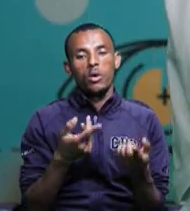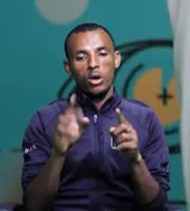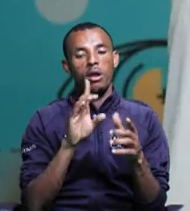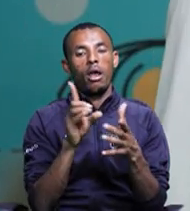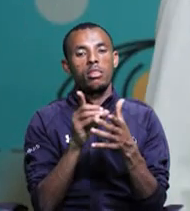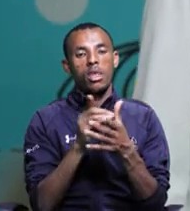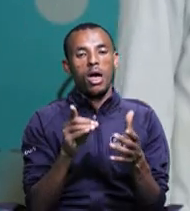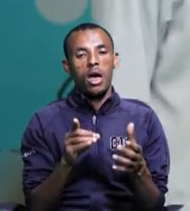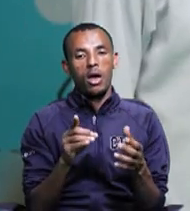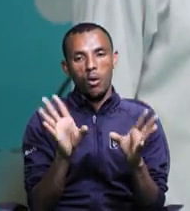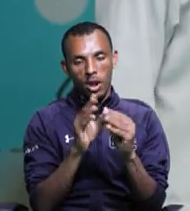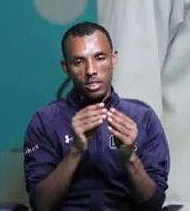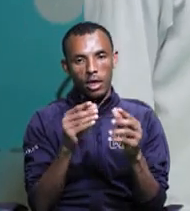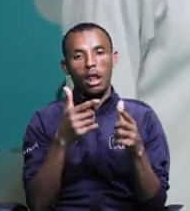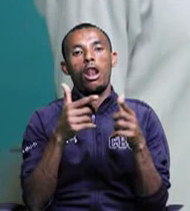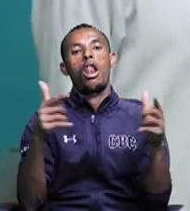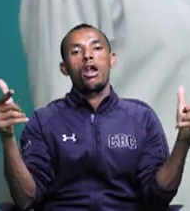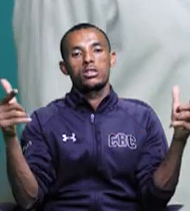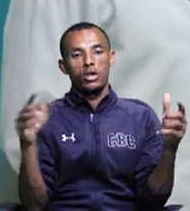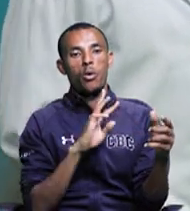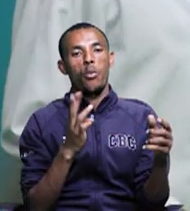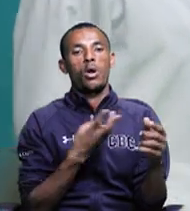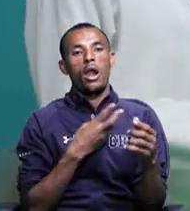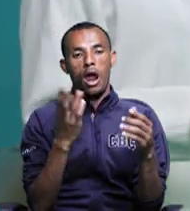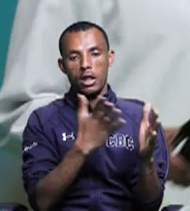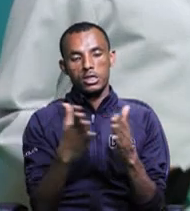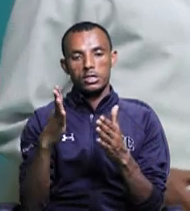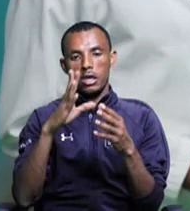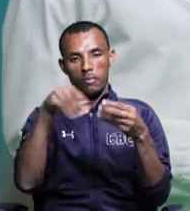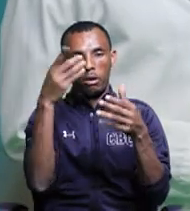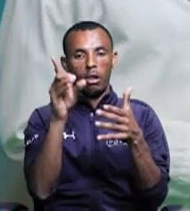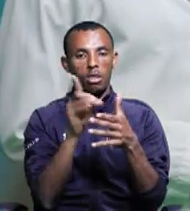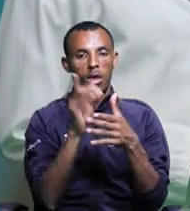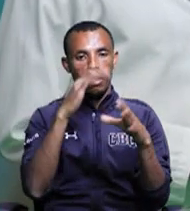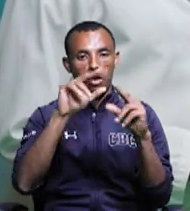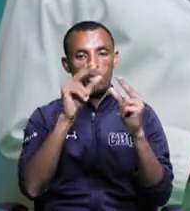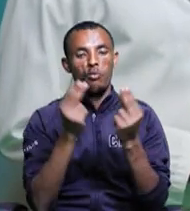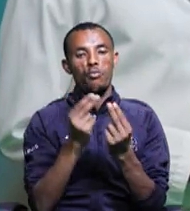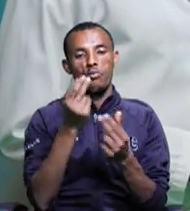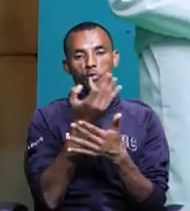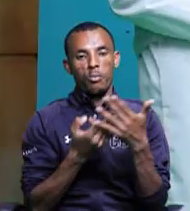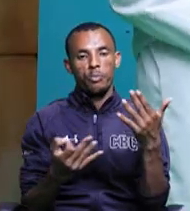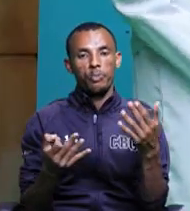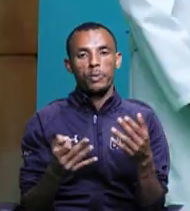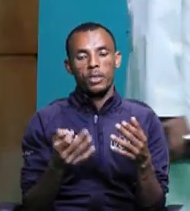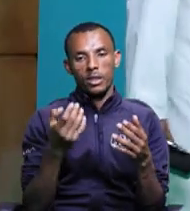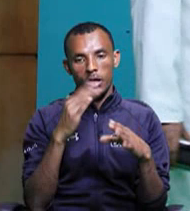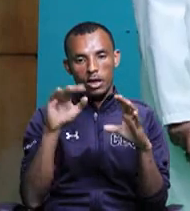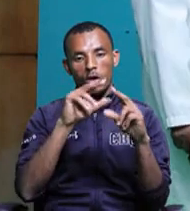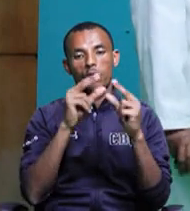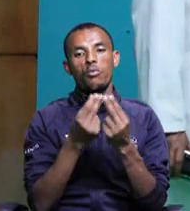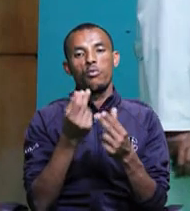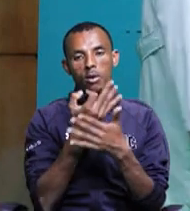When data that you have collected it is large enough, you can arrange the given data in a group form. In a group